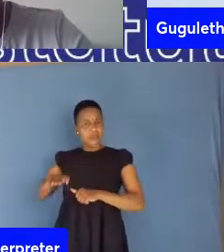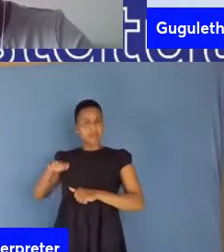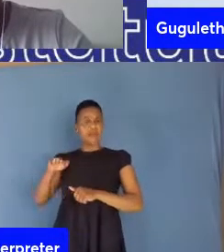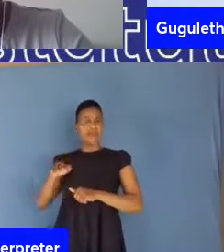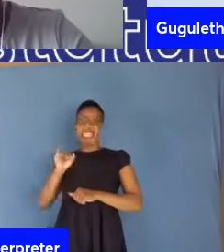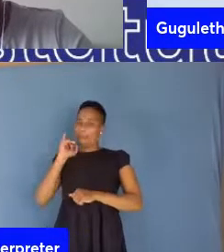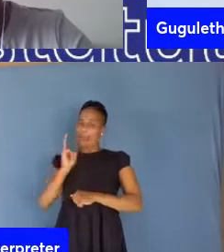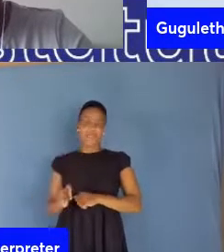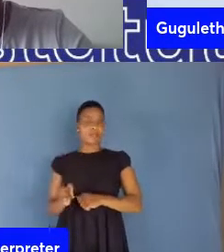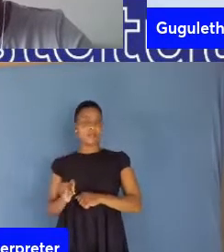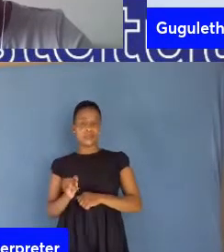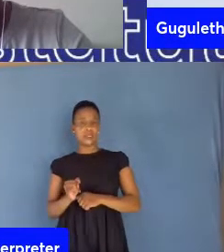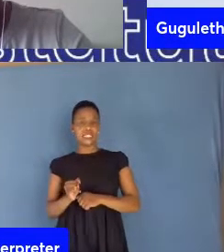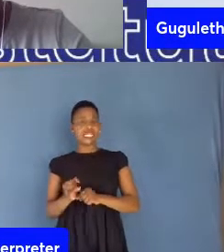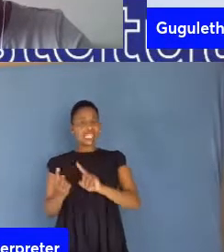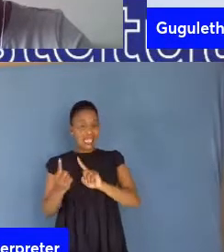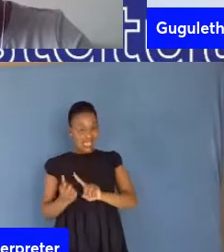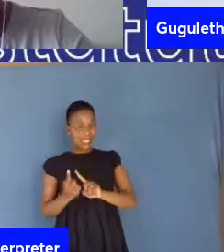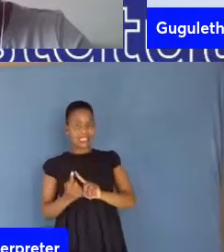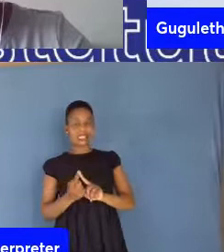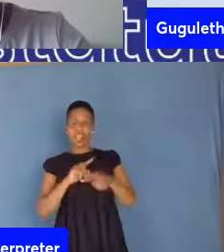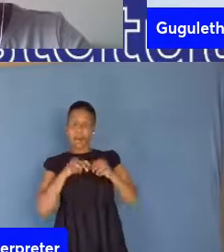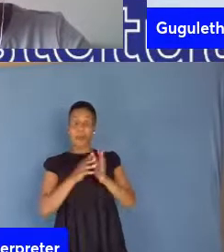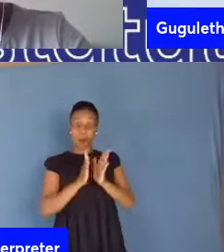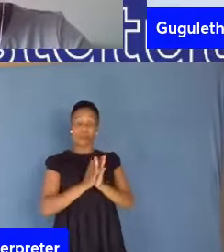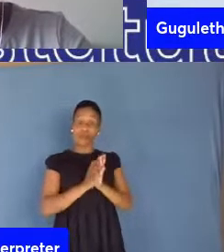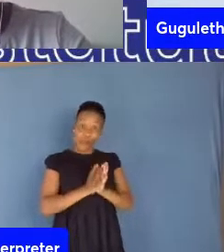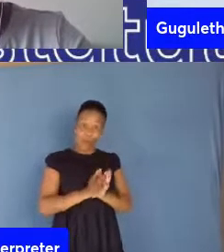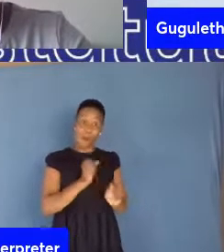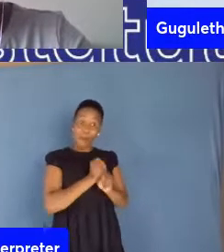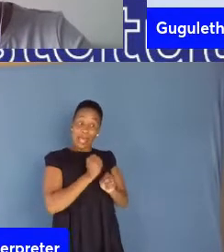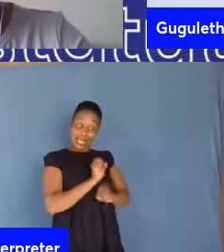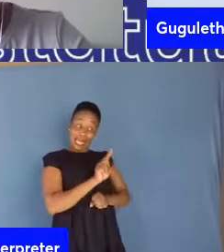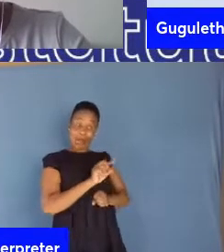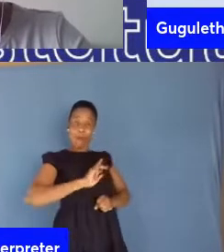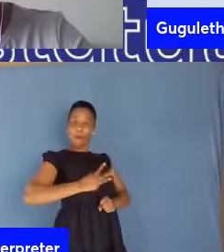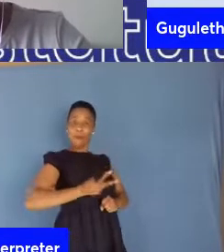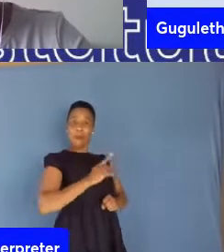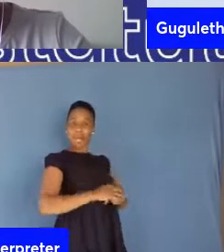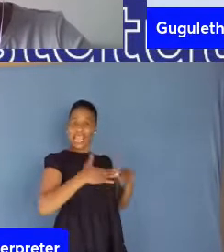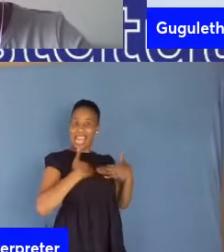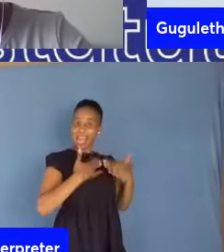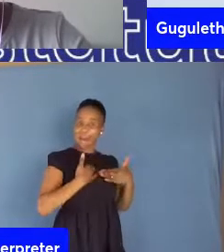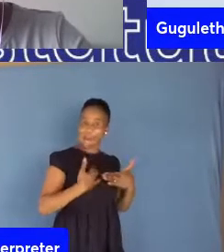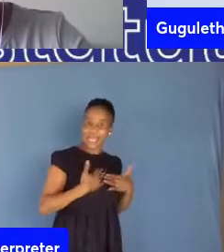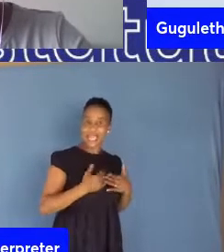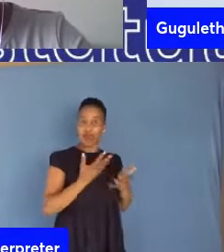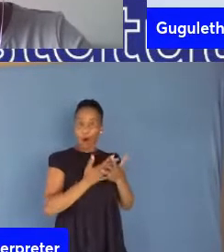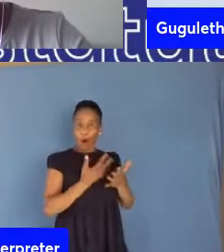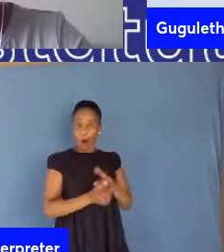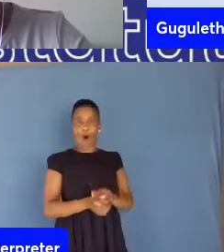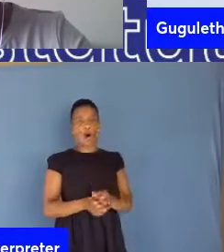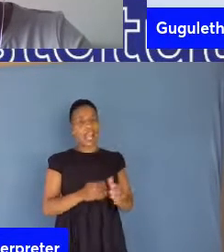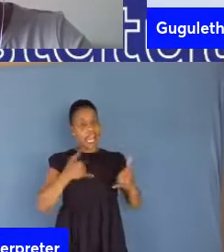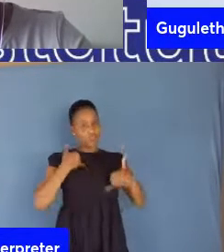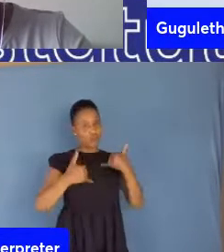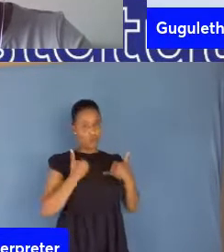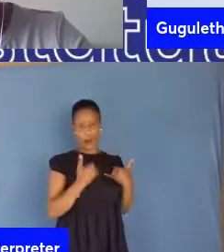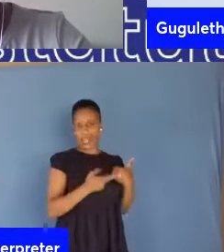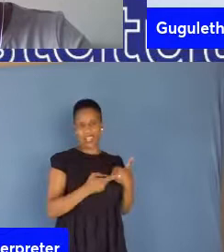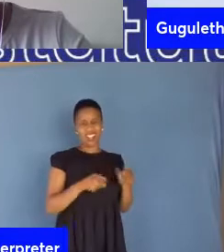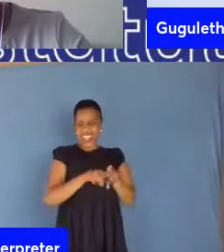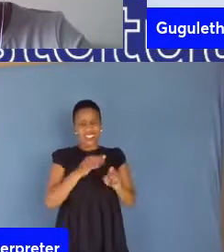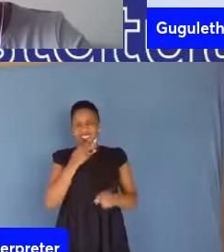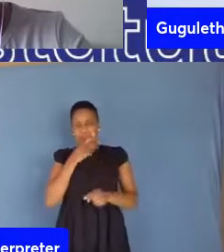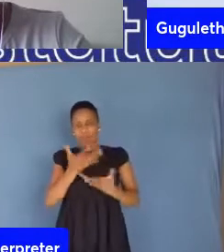considering pleasing your sexual partner who happens to be a woman. Let's say if you're heterosexual, let's say you are married, right? So now